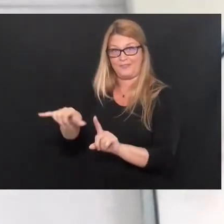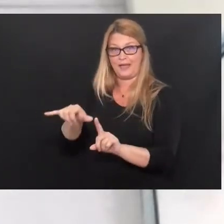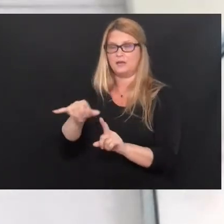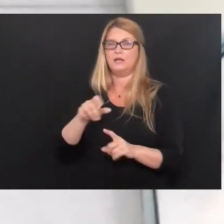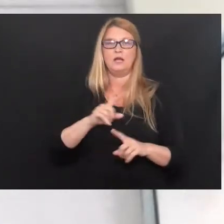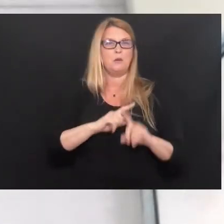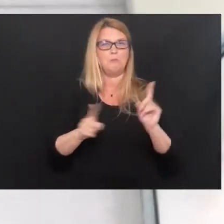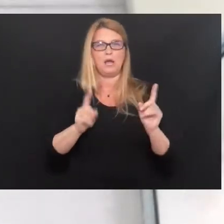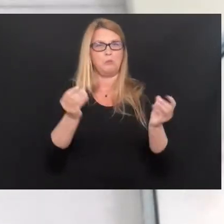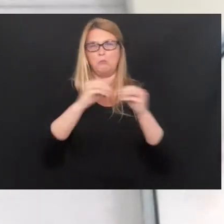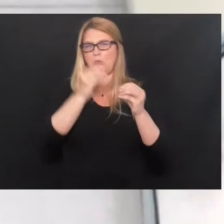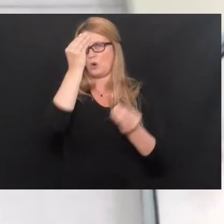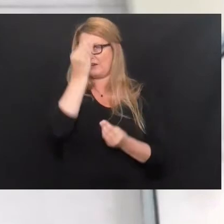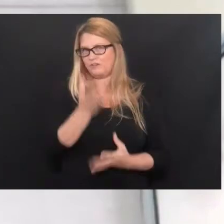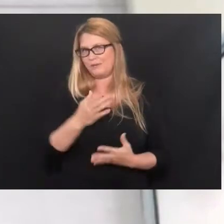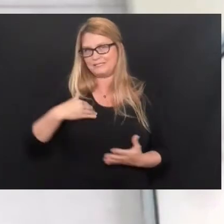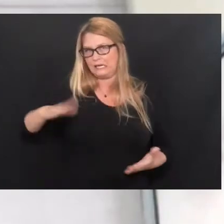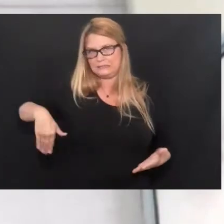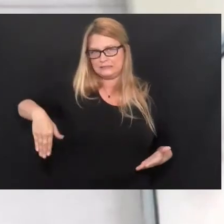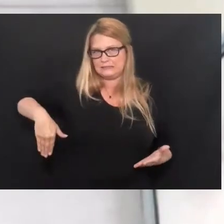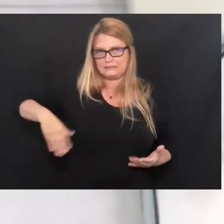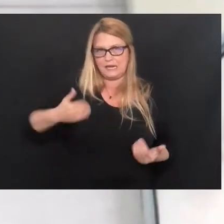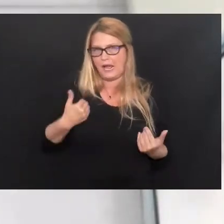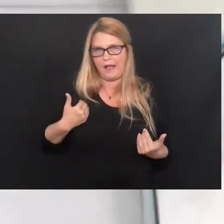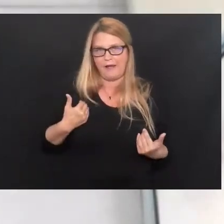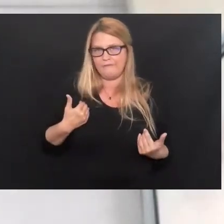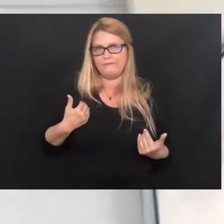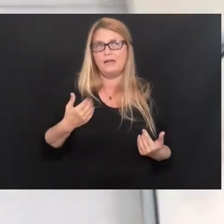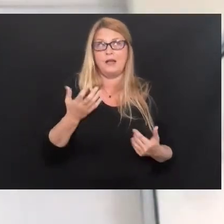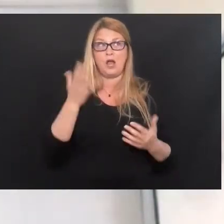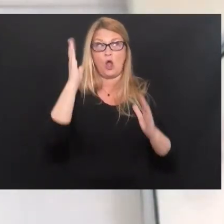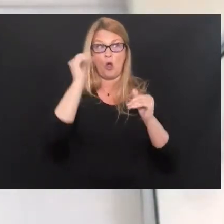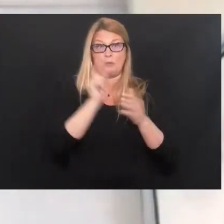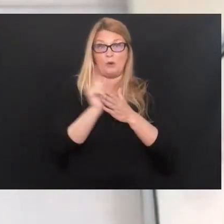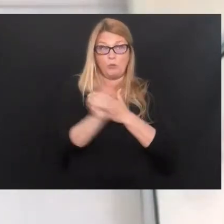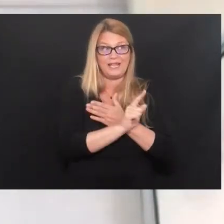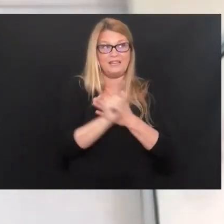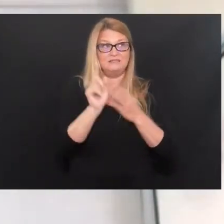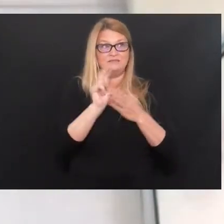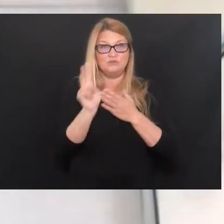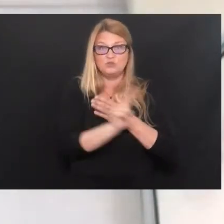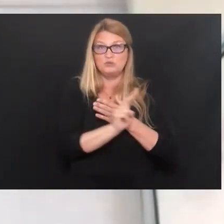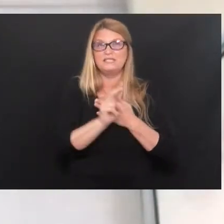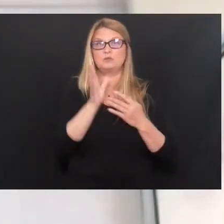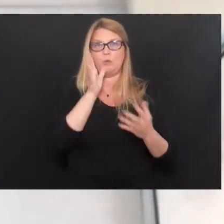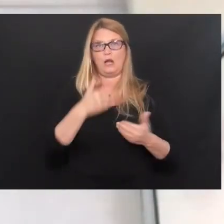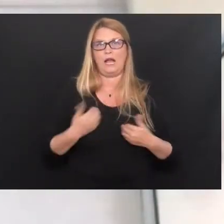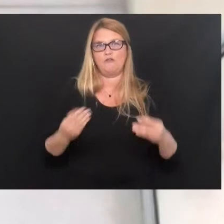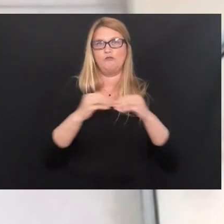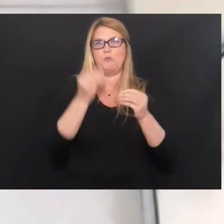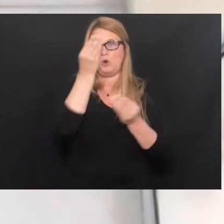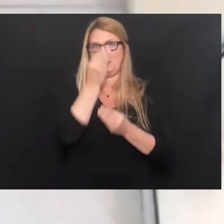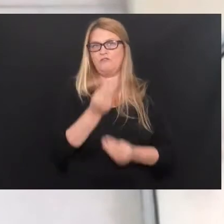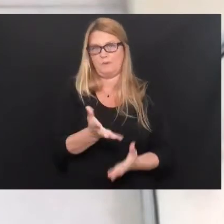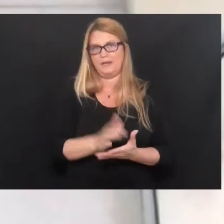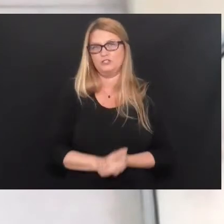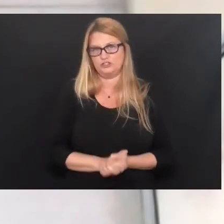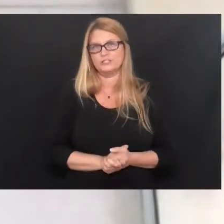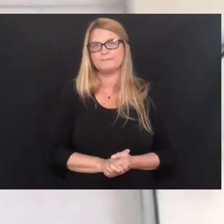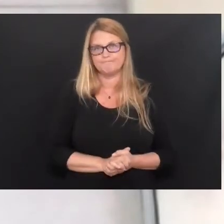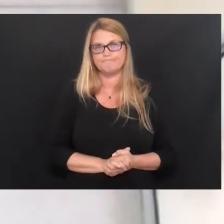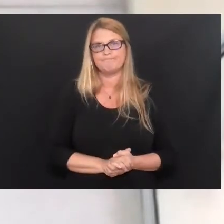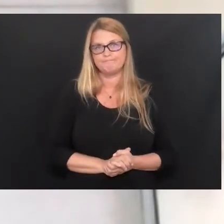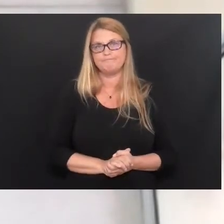any more up-to-date information. Hopefully next week she'll have some more, but it takes her team a while to cross-reference all that kind of